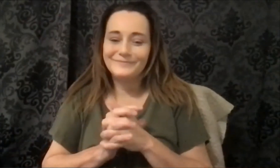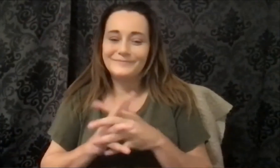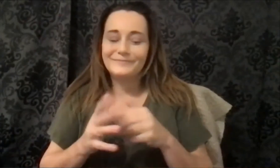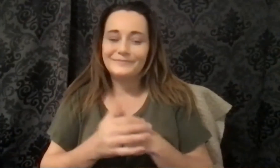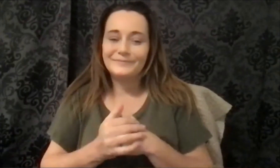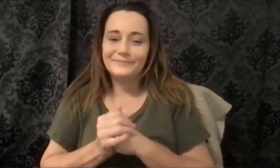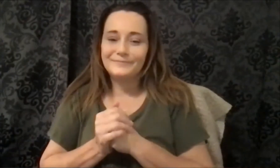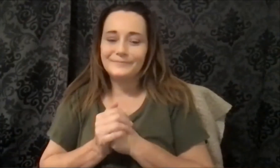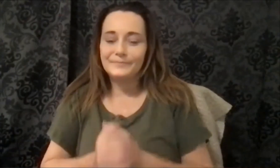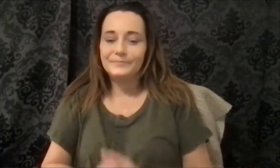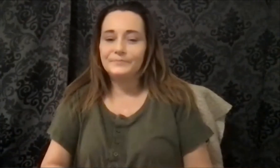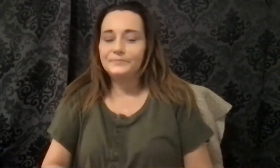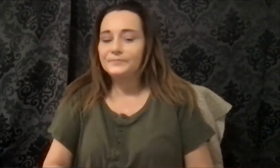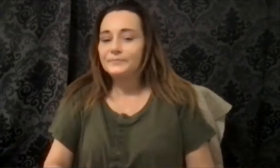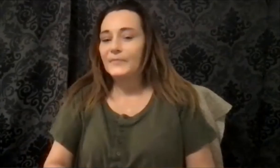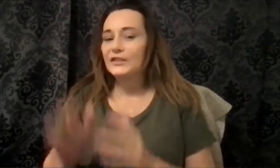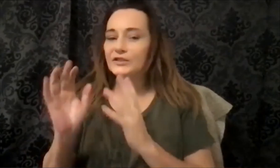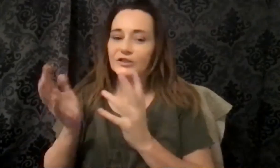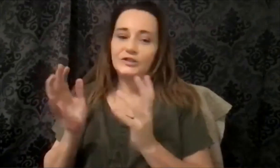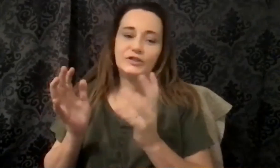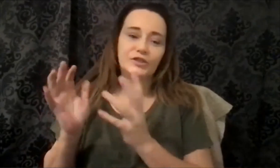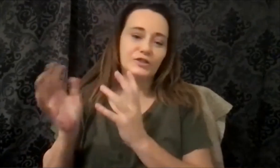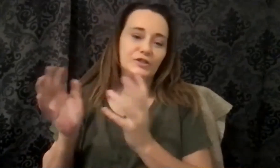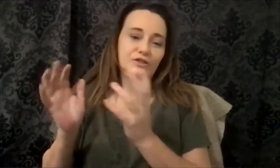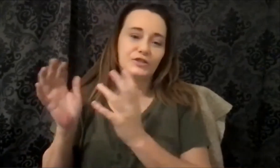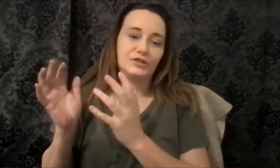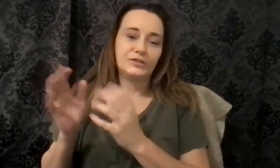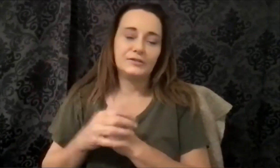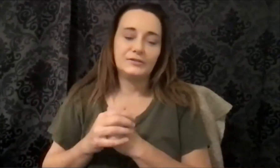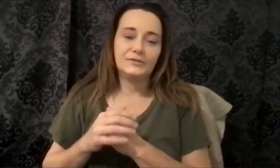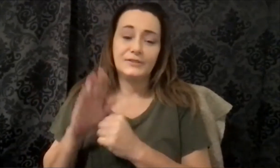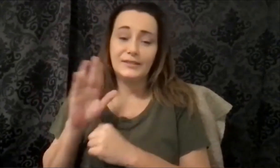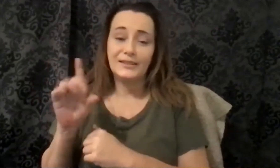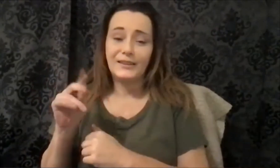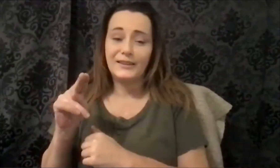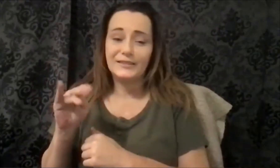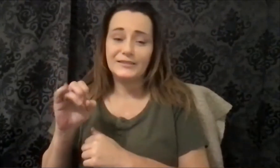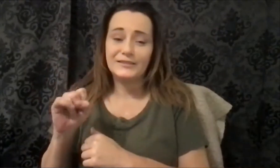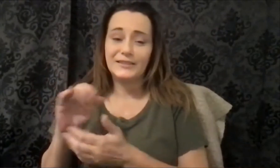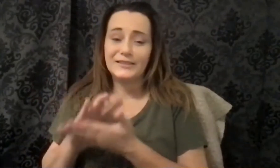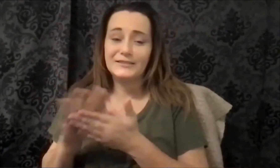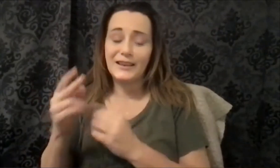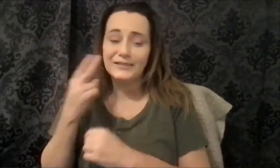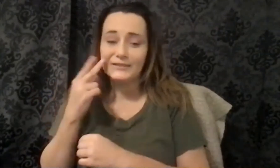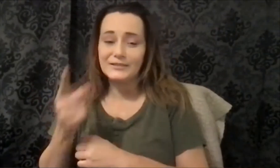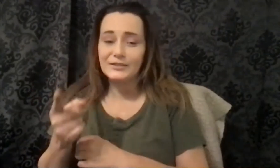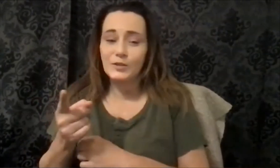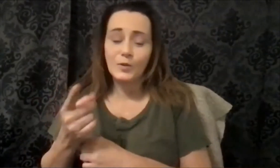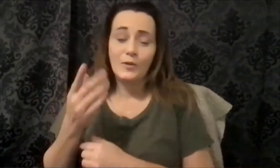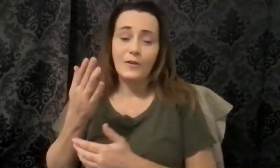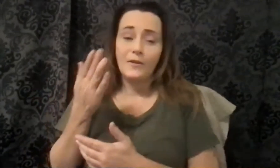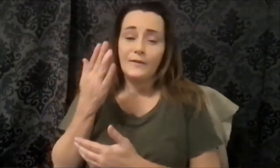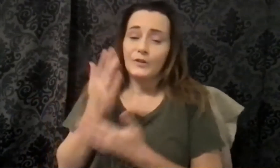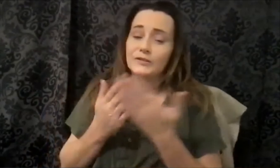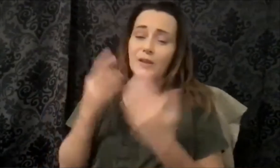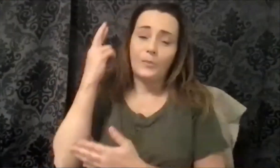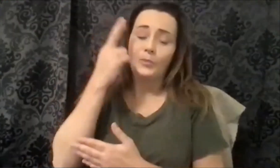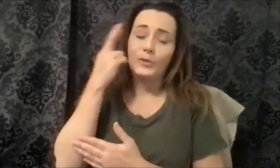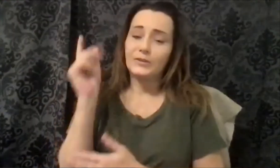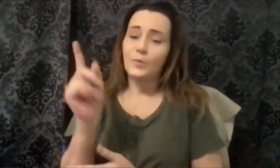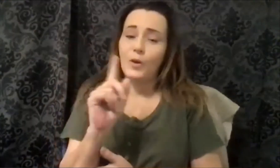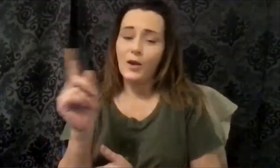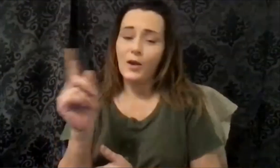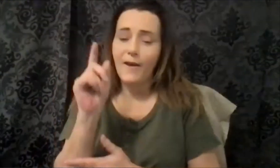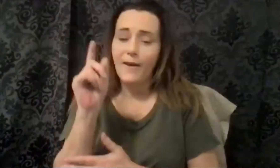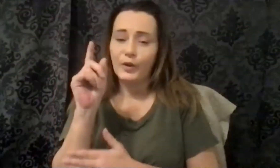Is that Dennis? That's me. Yeah, that's you. How you doing? Nice to see you. For some reason, wherever the camera is, you guys all look